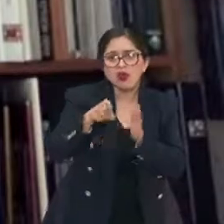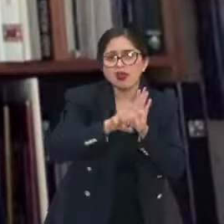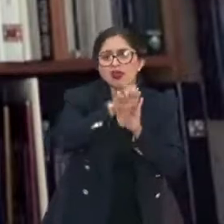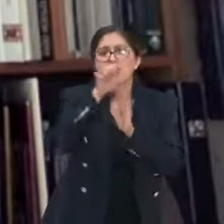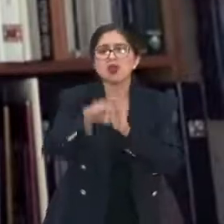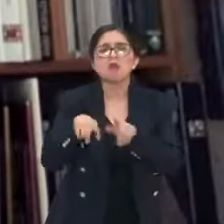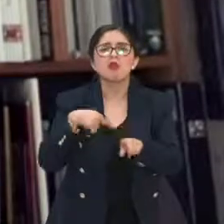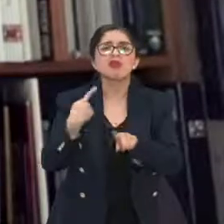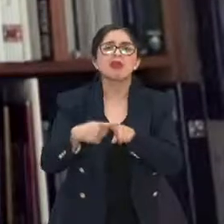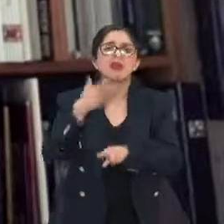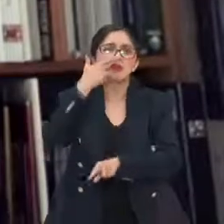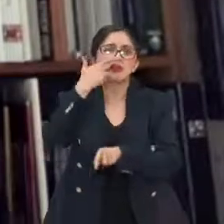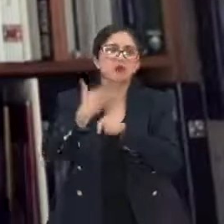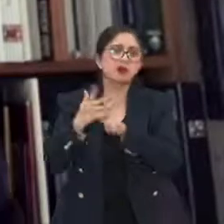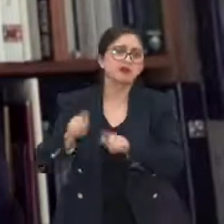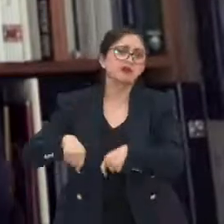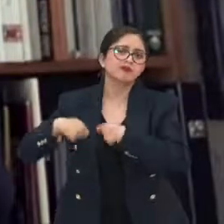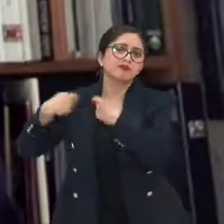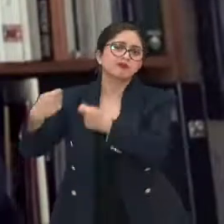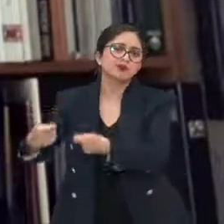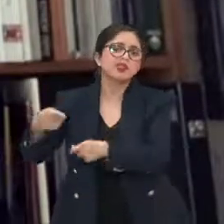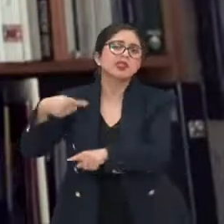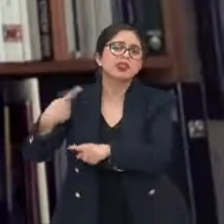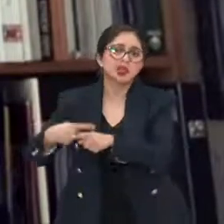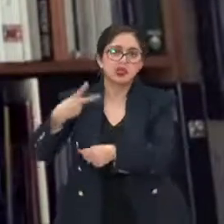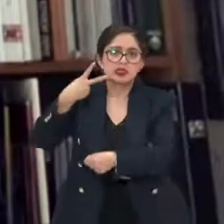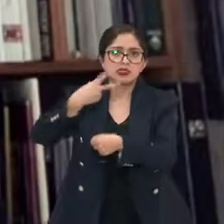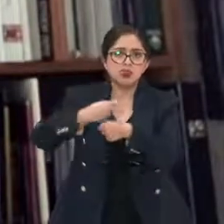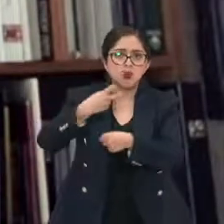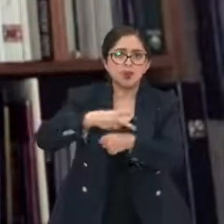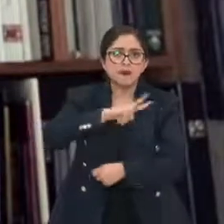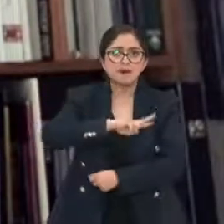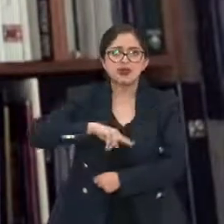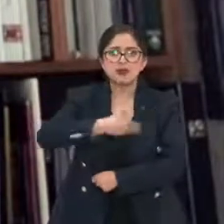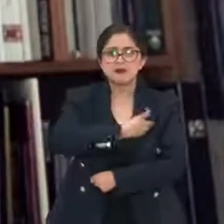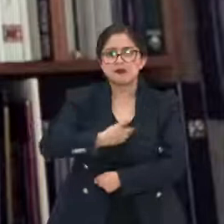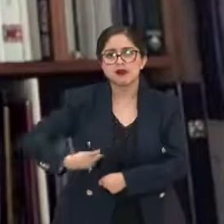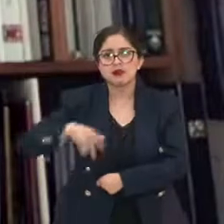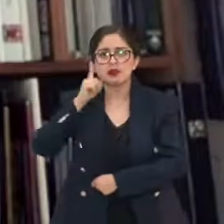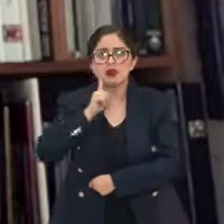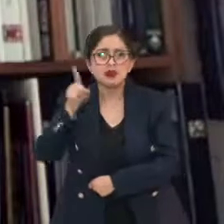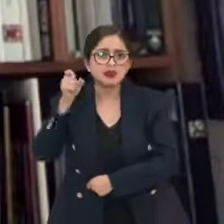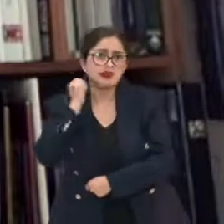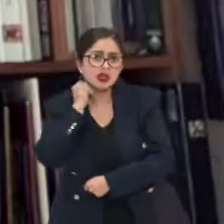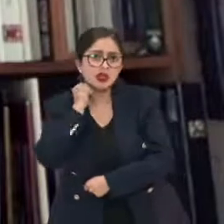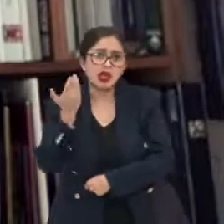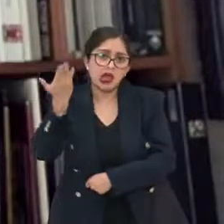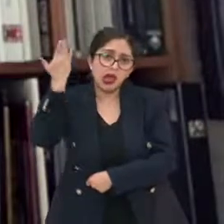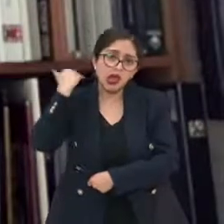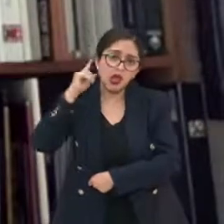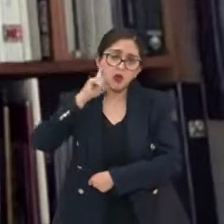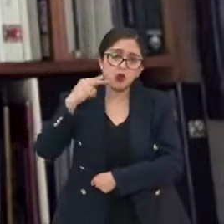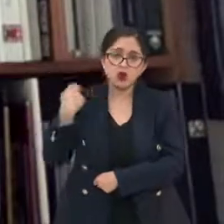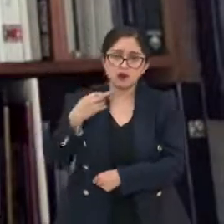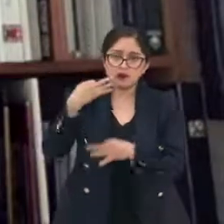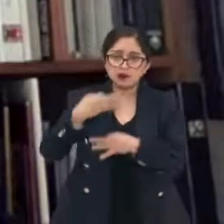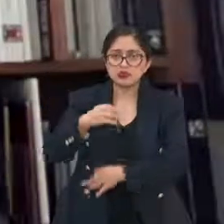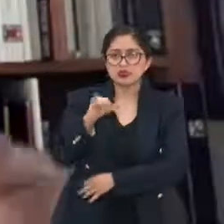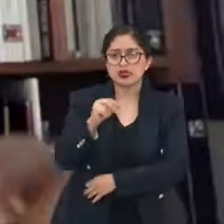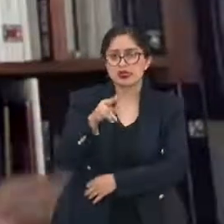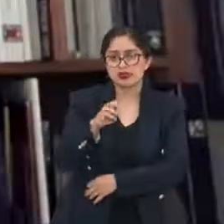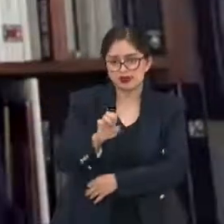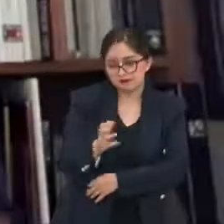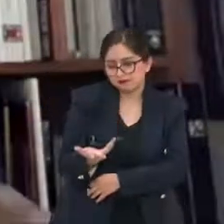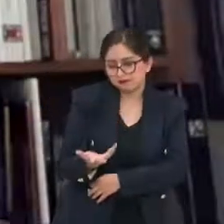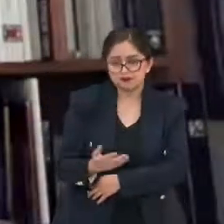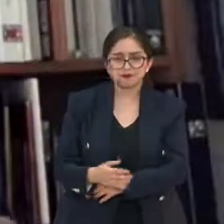chain cannot be broken. So the second vice president of the Senate was the one